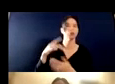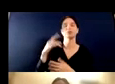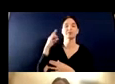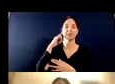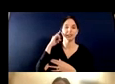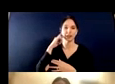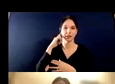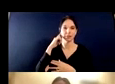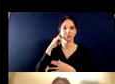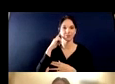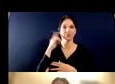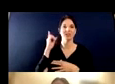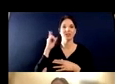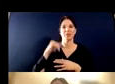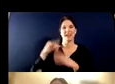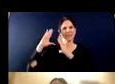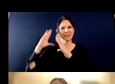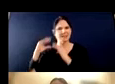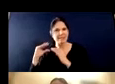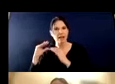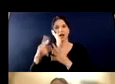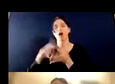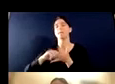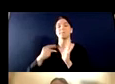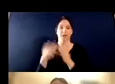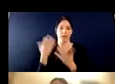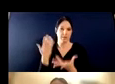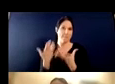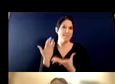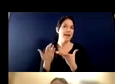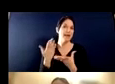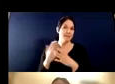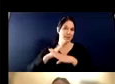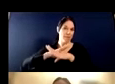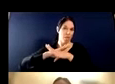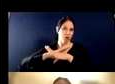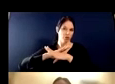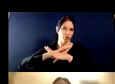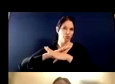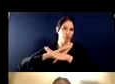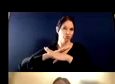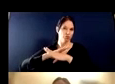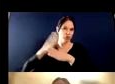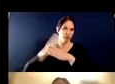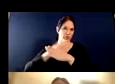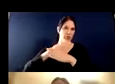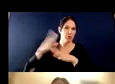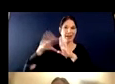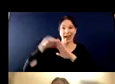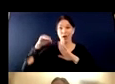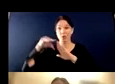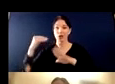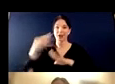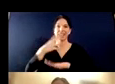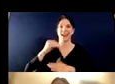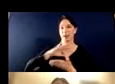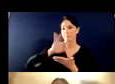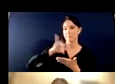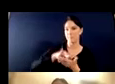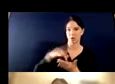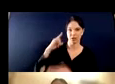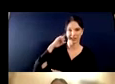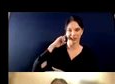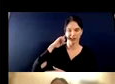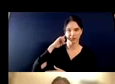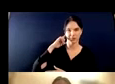is dampening sound as it passes through the outer or middle ear. Sound needs to be louder because the